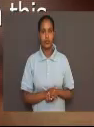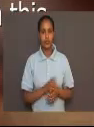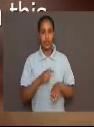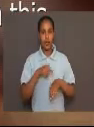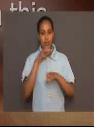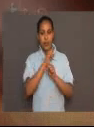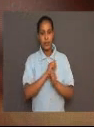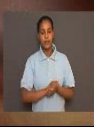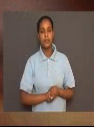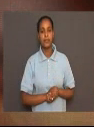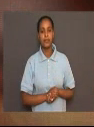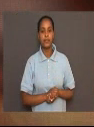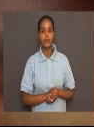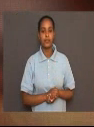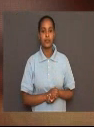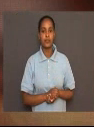Time's up.